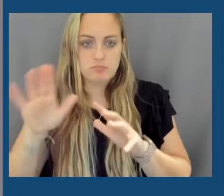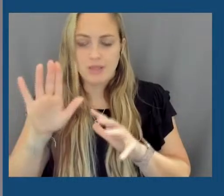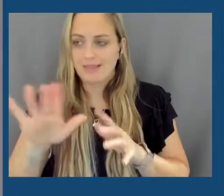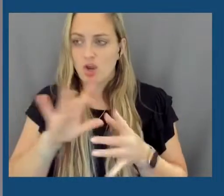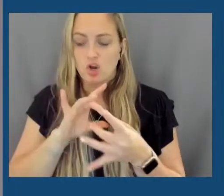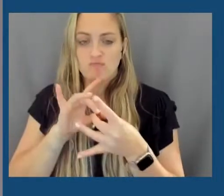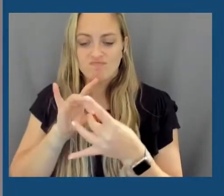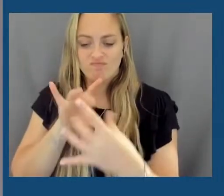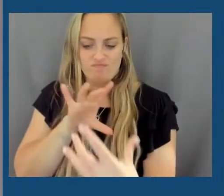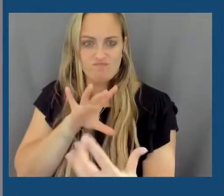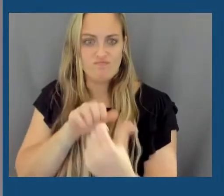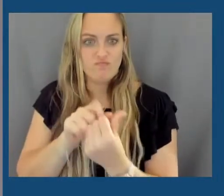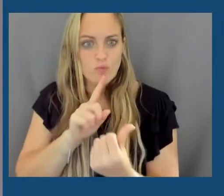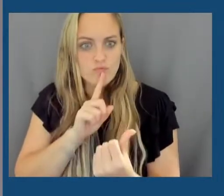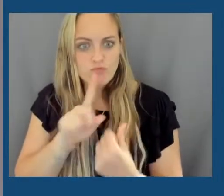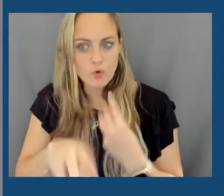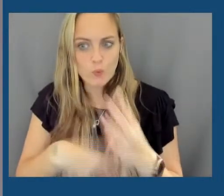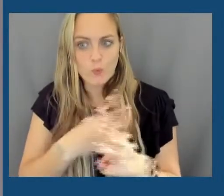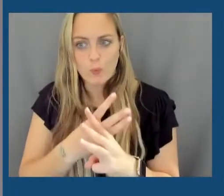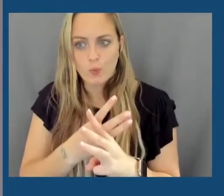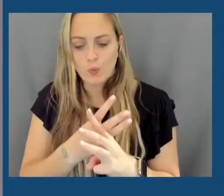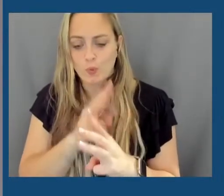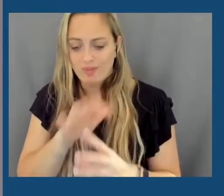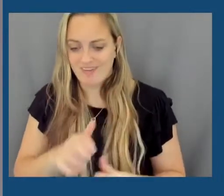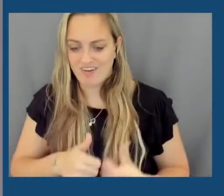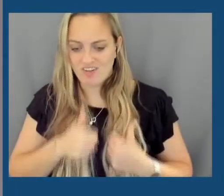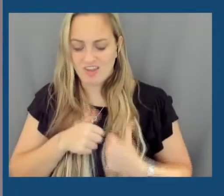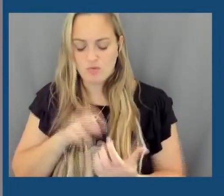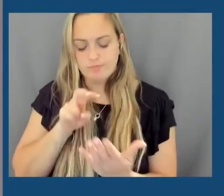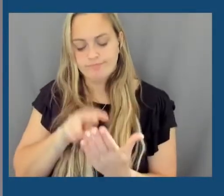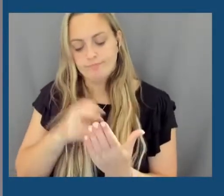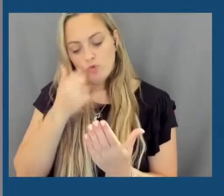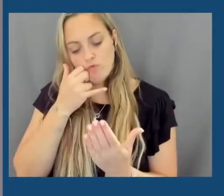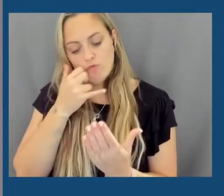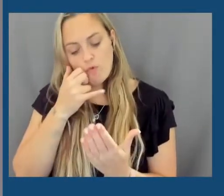from reality. Their existence was looking at a cell phone or an iPad.